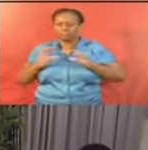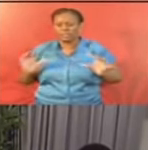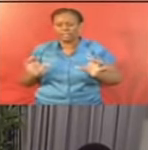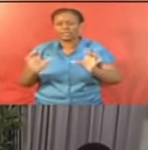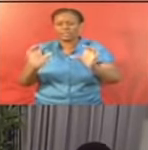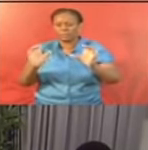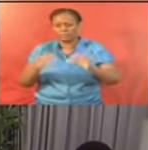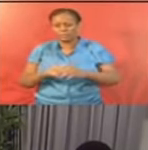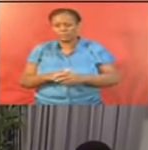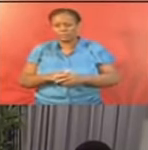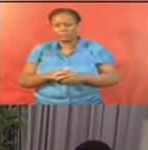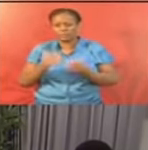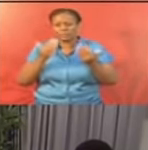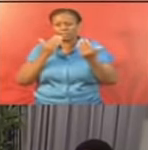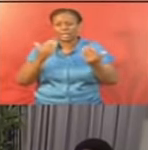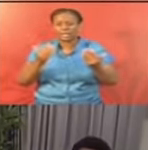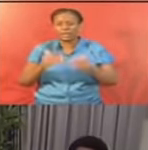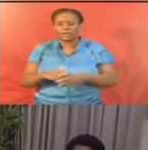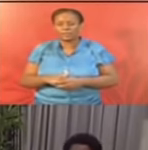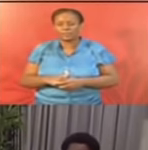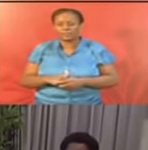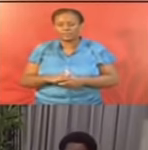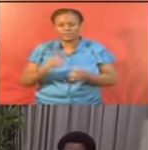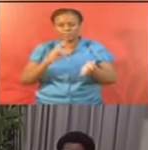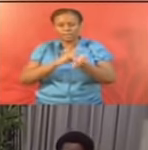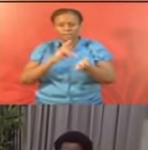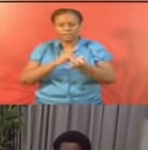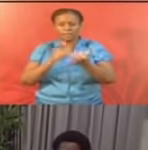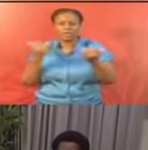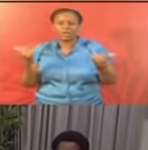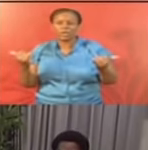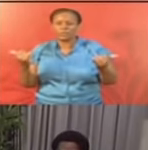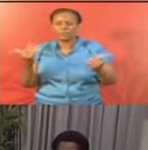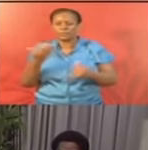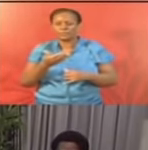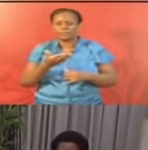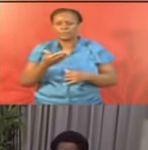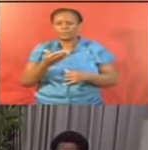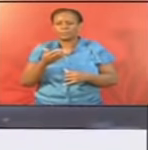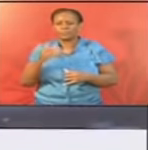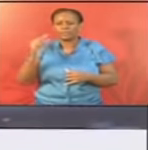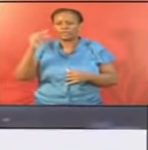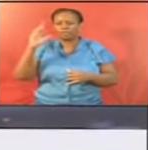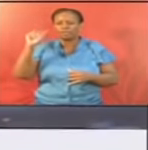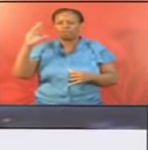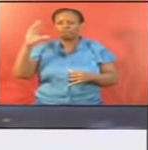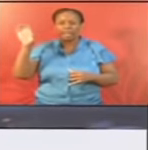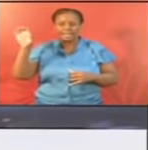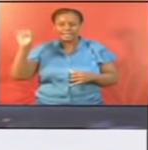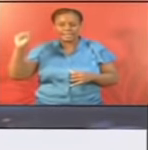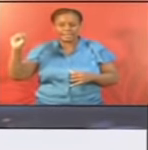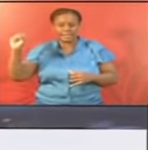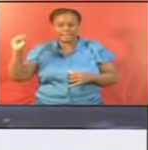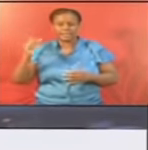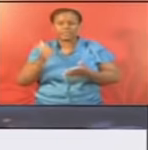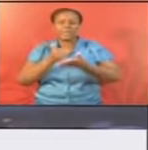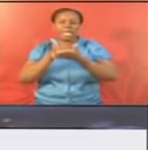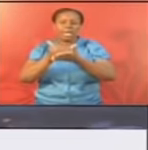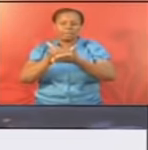go to Ms. Sukhchand for just a final reminder about immunization. Thank you,